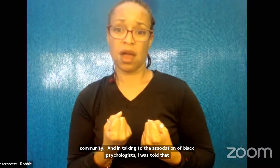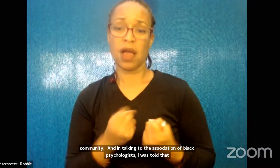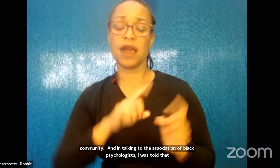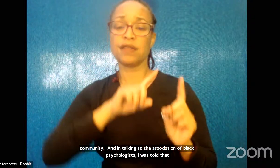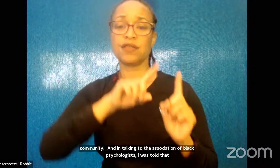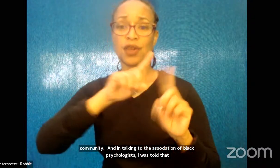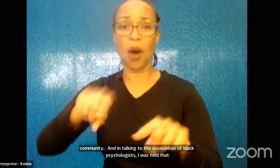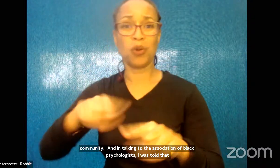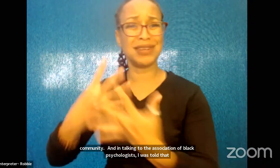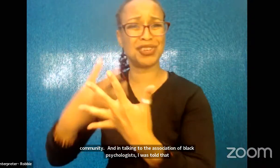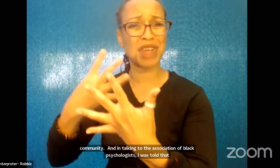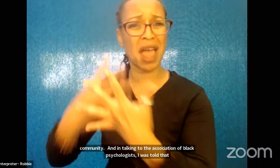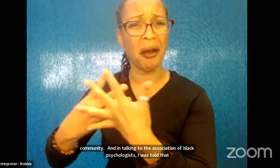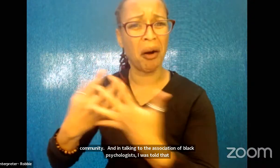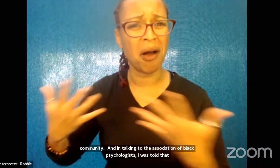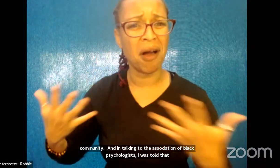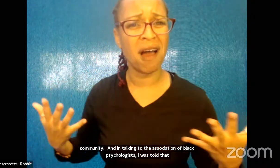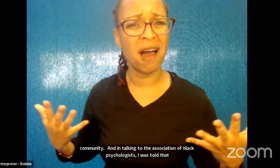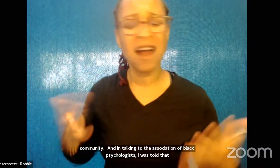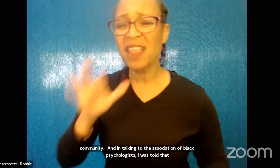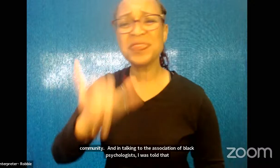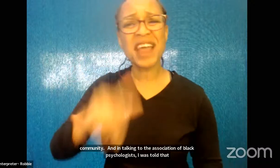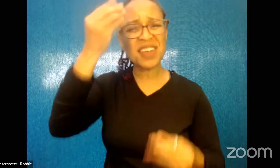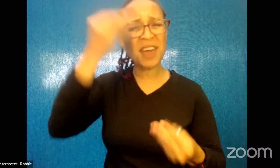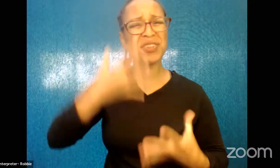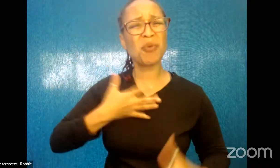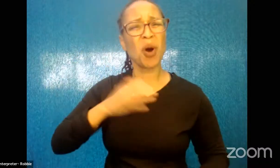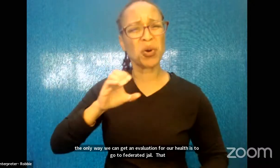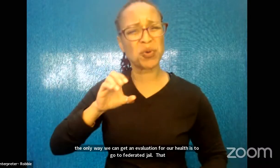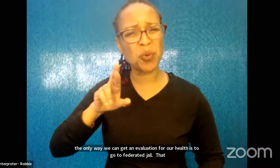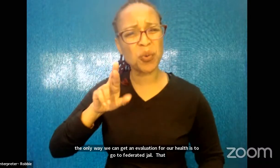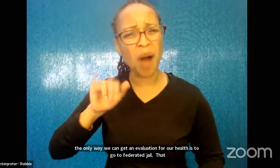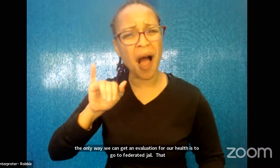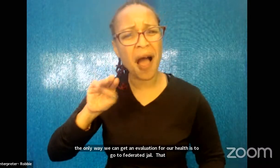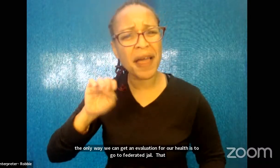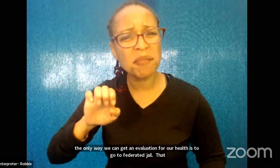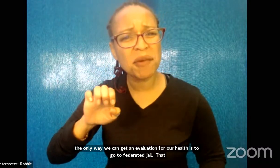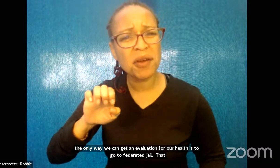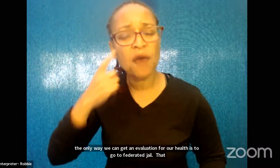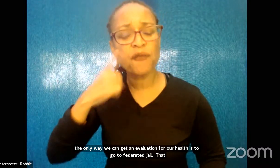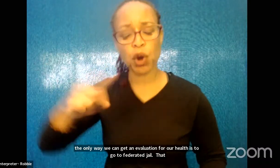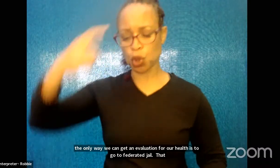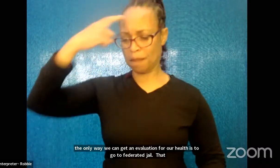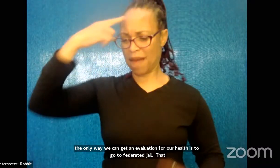jail. That tells you right there you have to commit a crime in order to get your mental